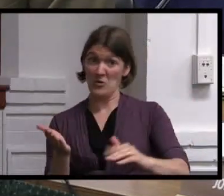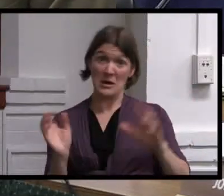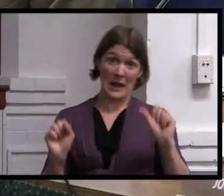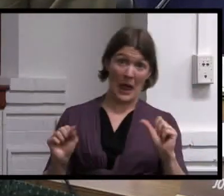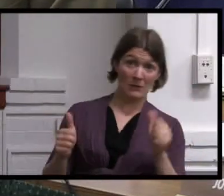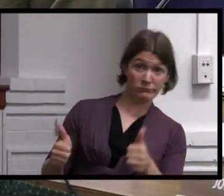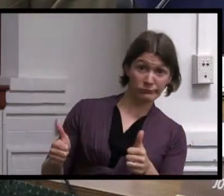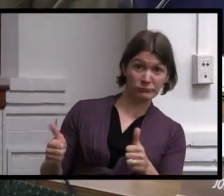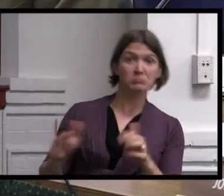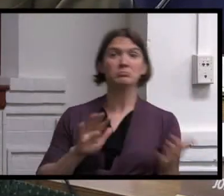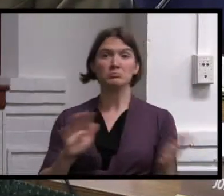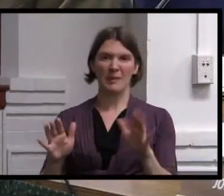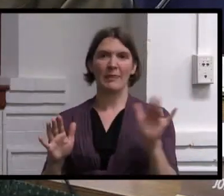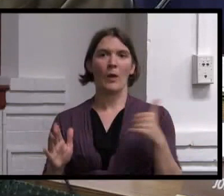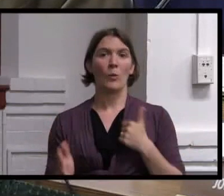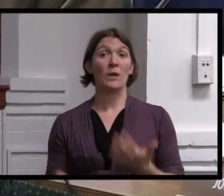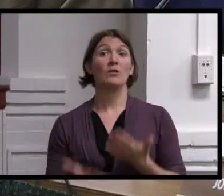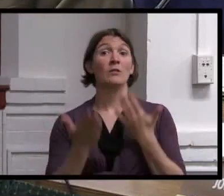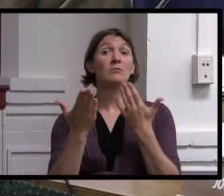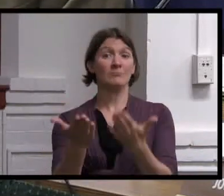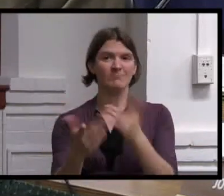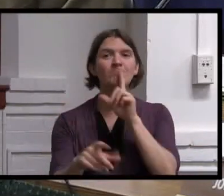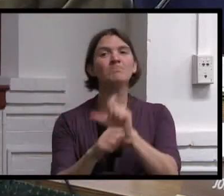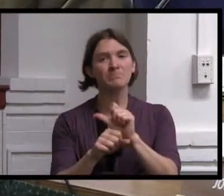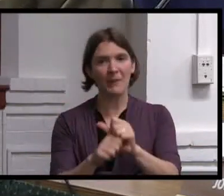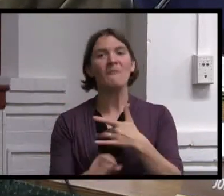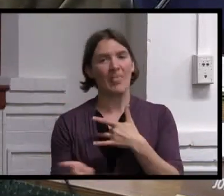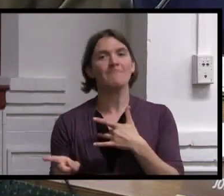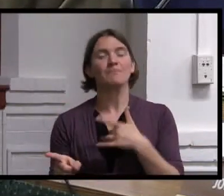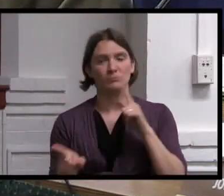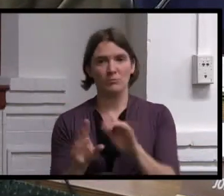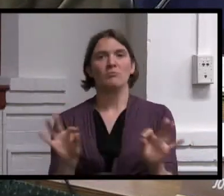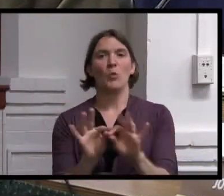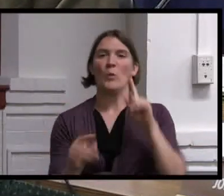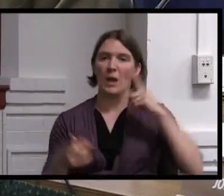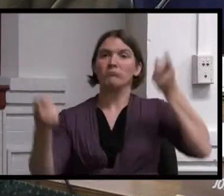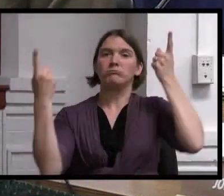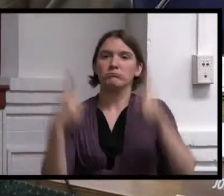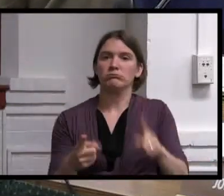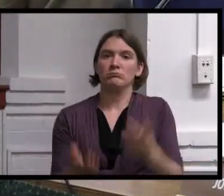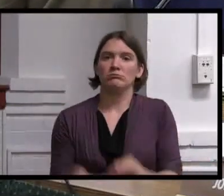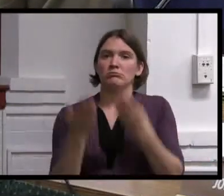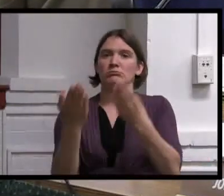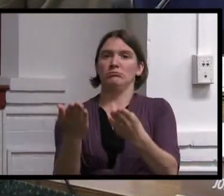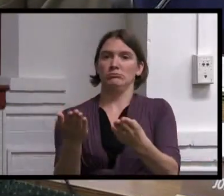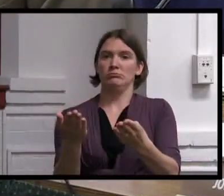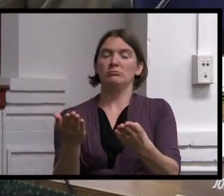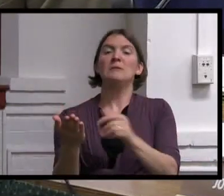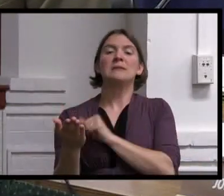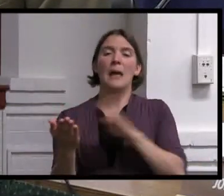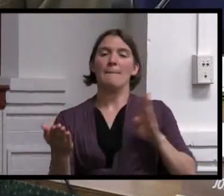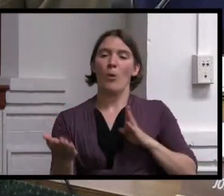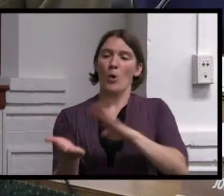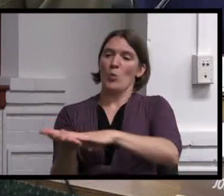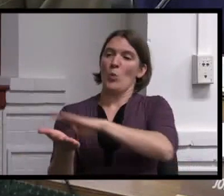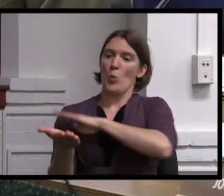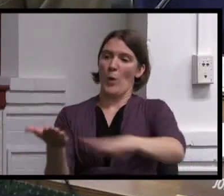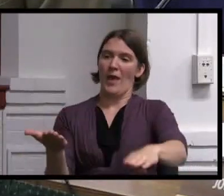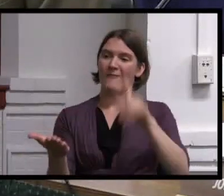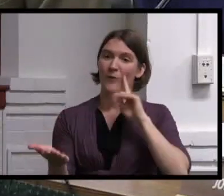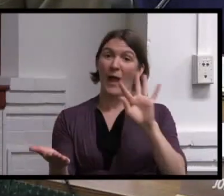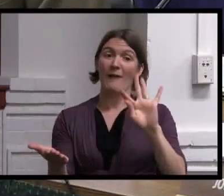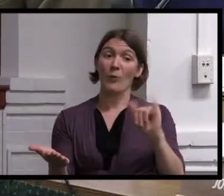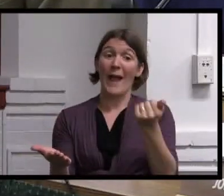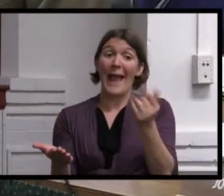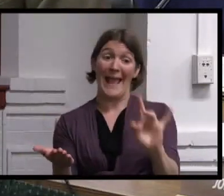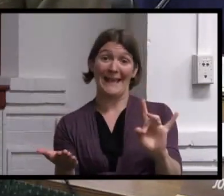it. In this instance, we do believe that, and so we unanimously are asking the select board tonight to grant the waiver for FY18